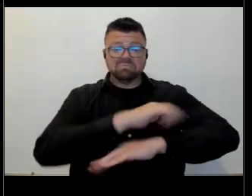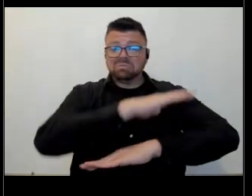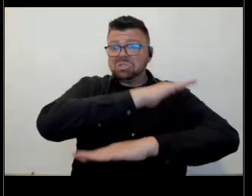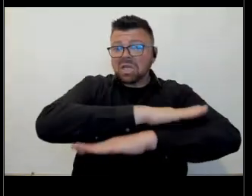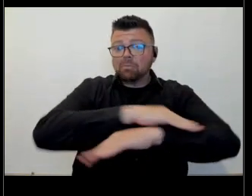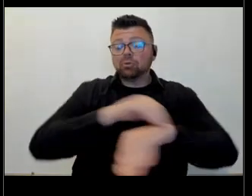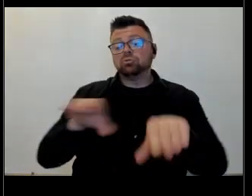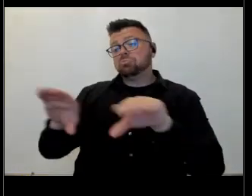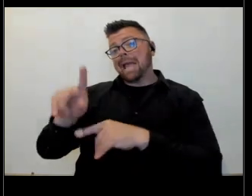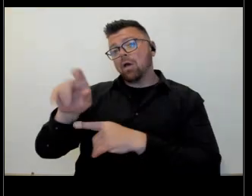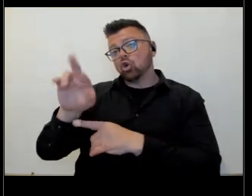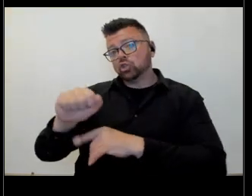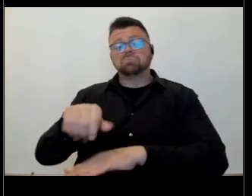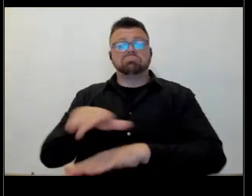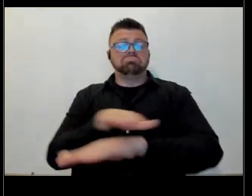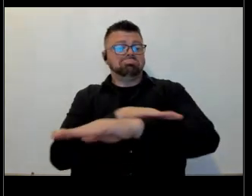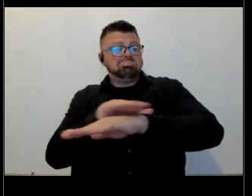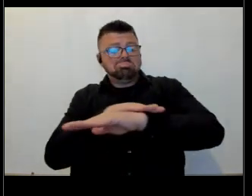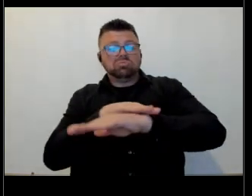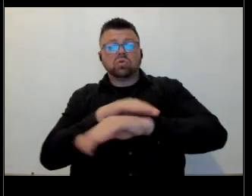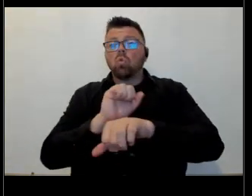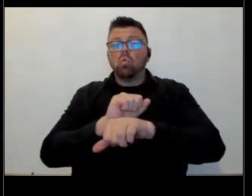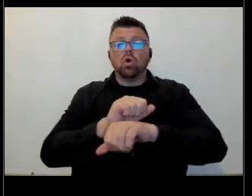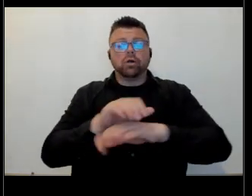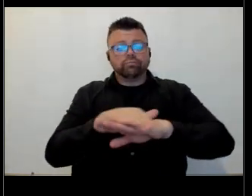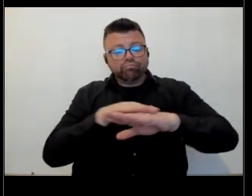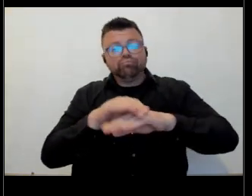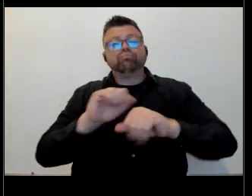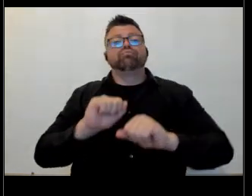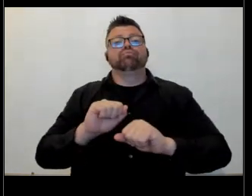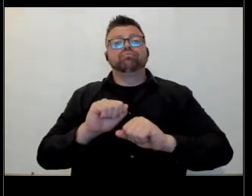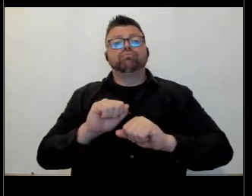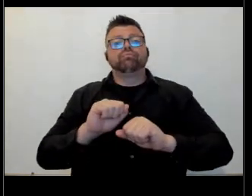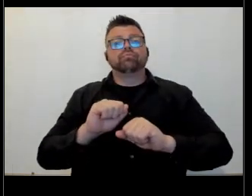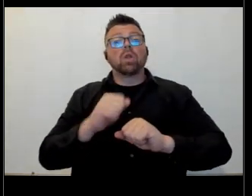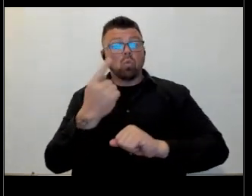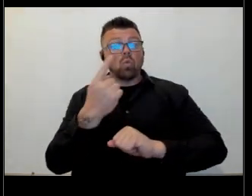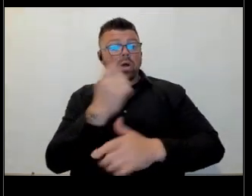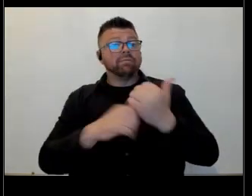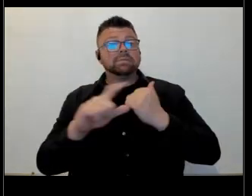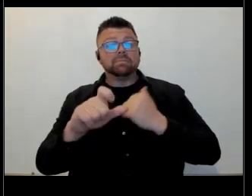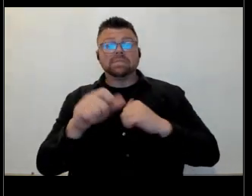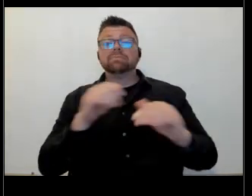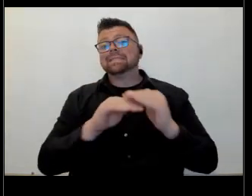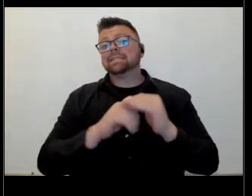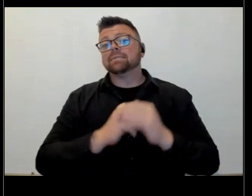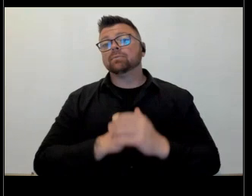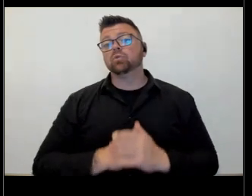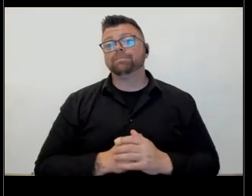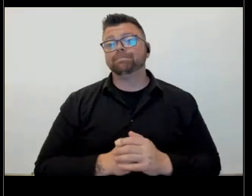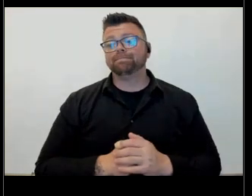counters, or work surfaces, one of each must be accessible.